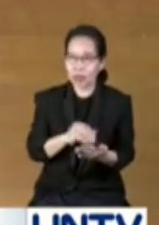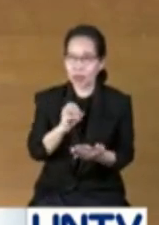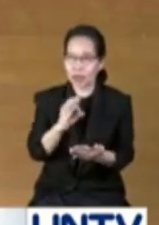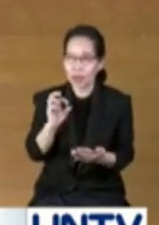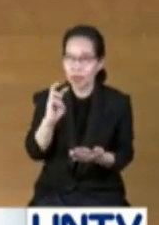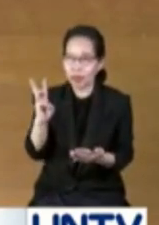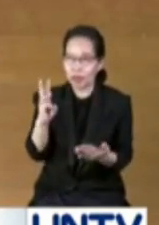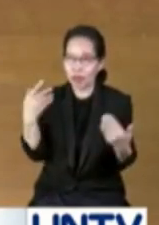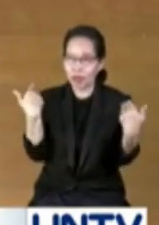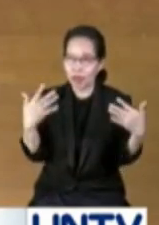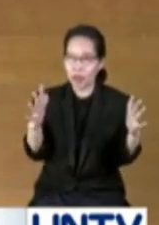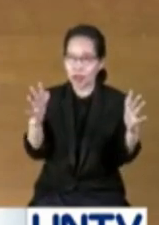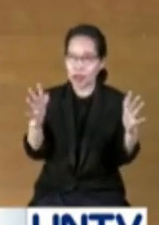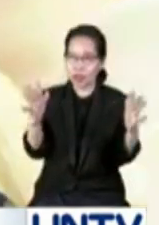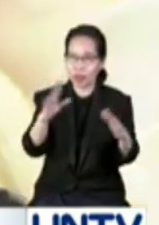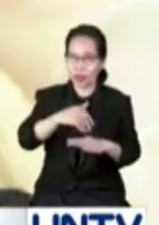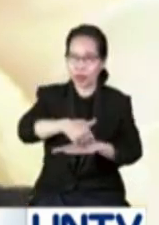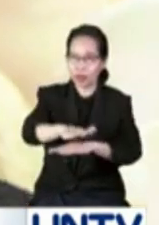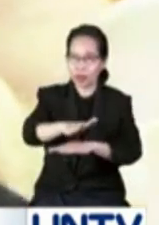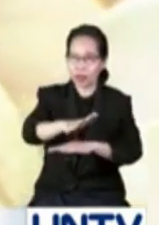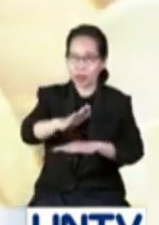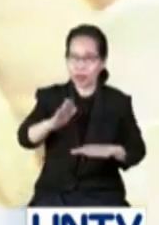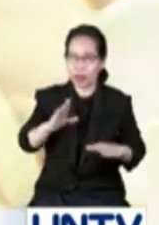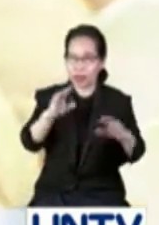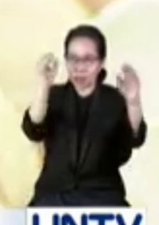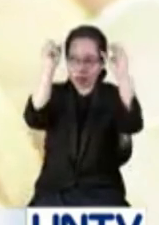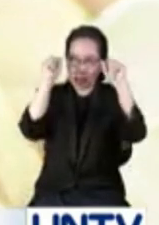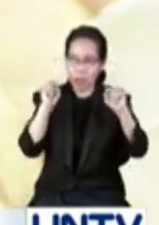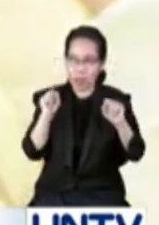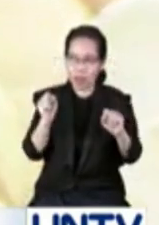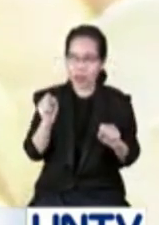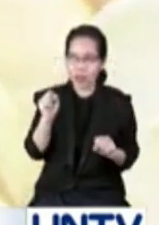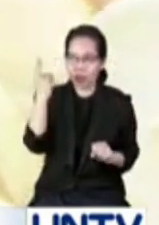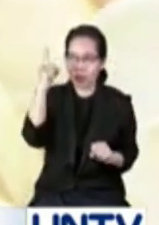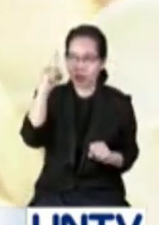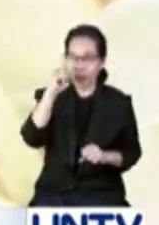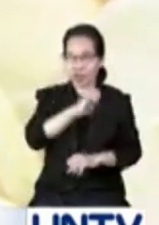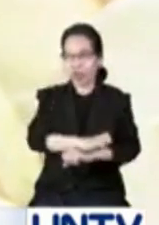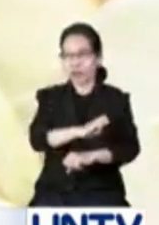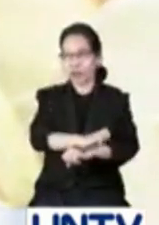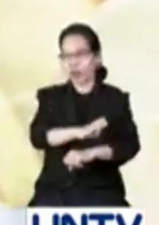been deployed to Saudi Arabia for employment.